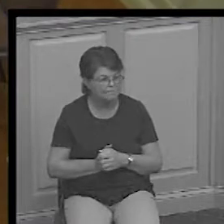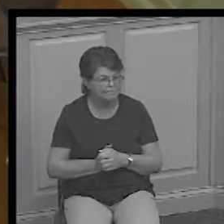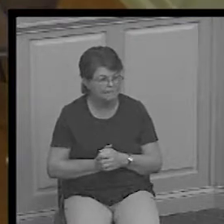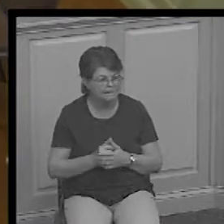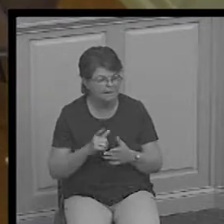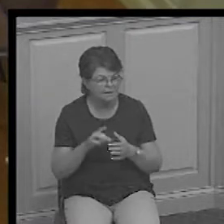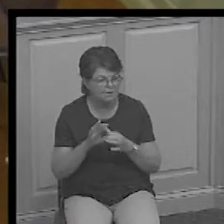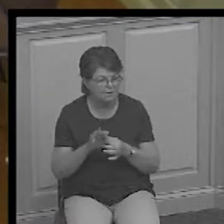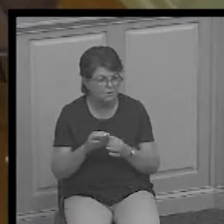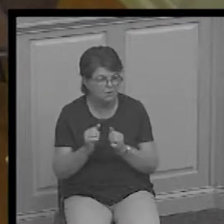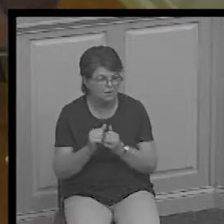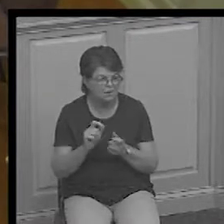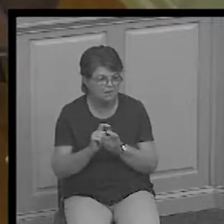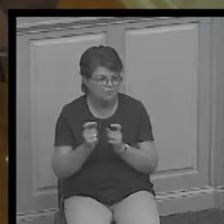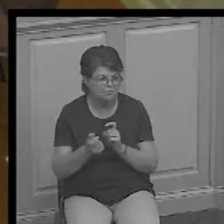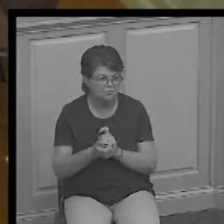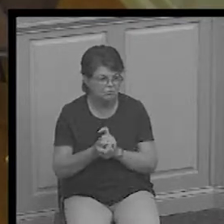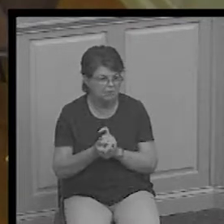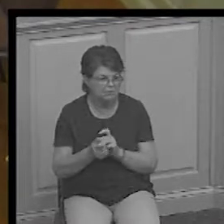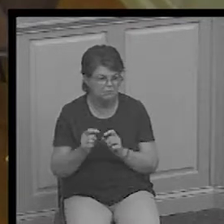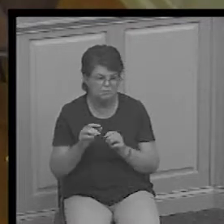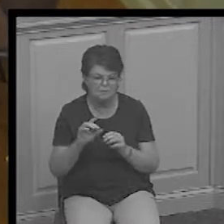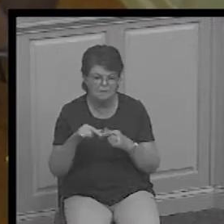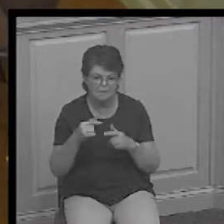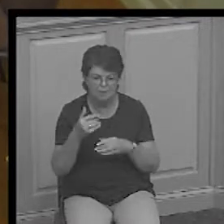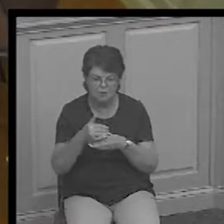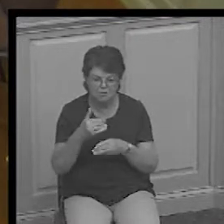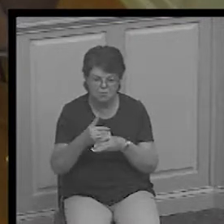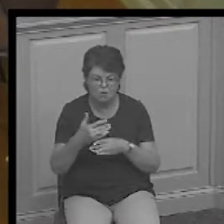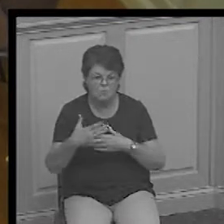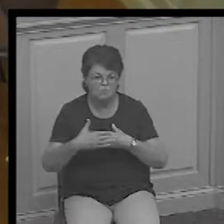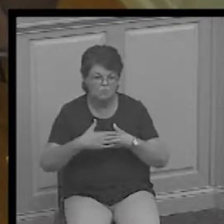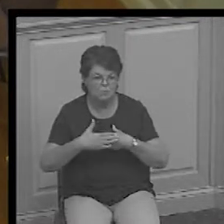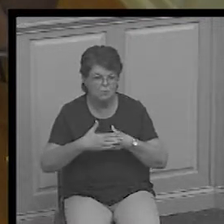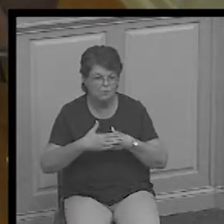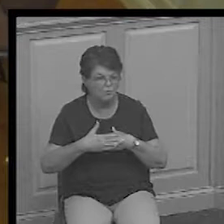This has to do with change in wording regarding windows, doors,